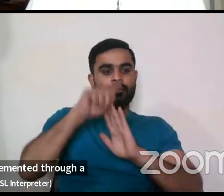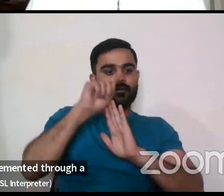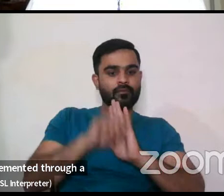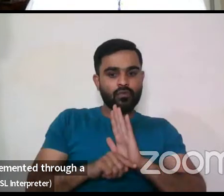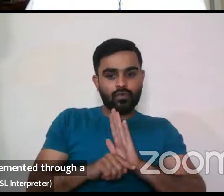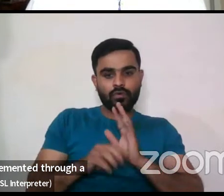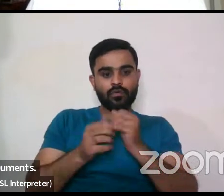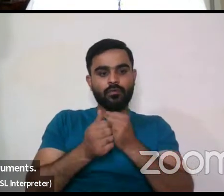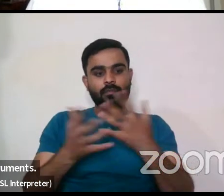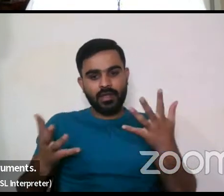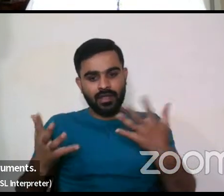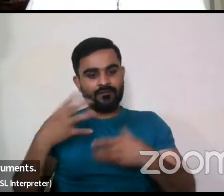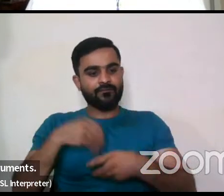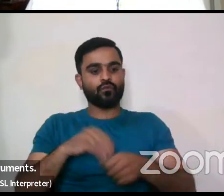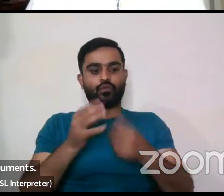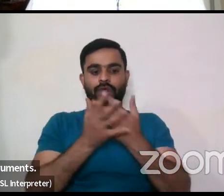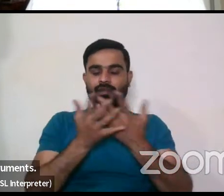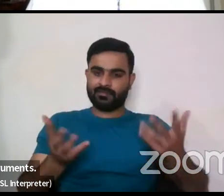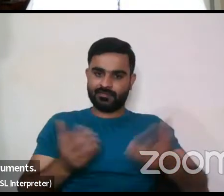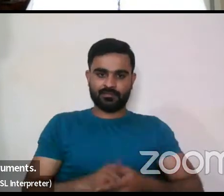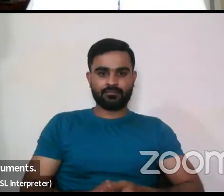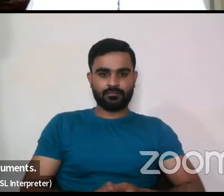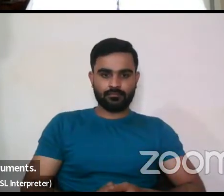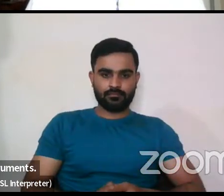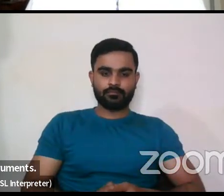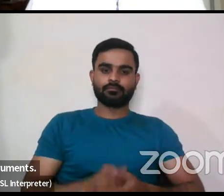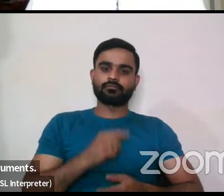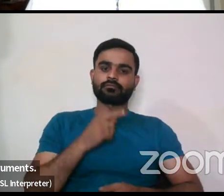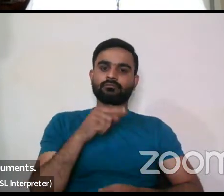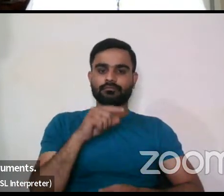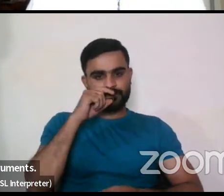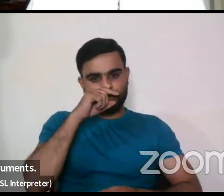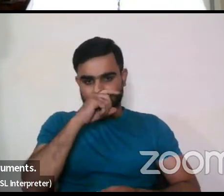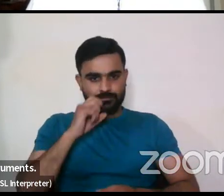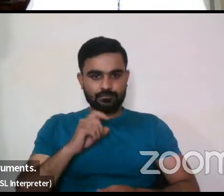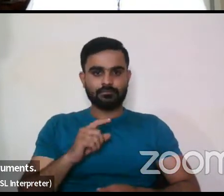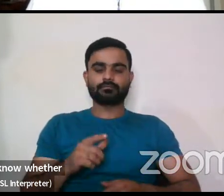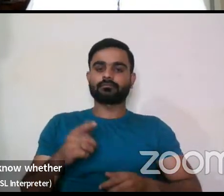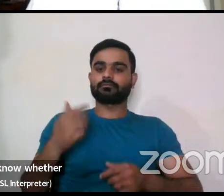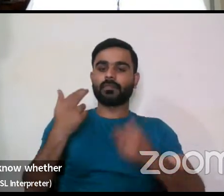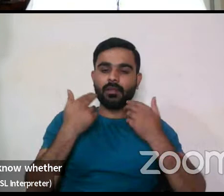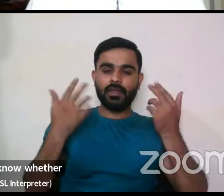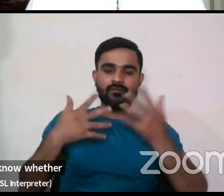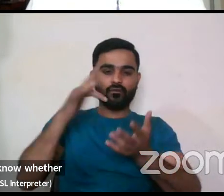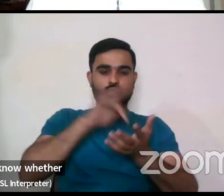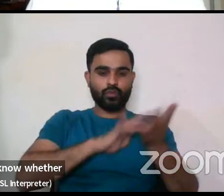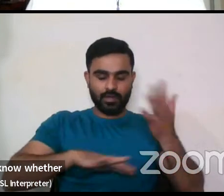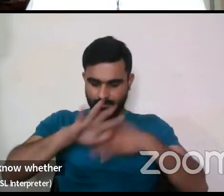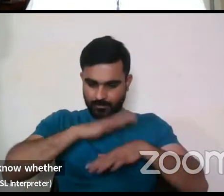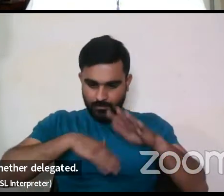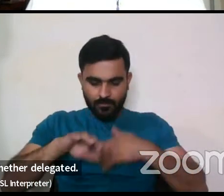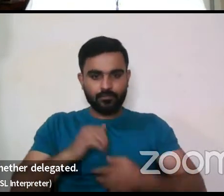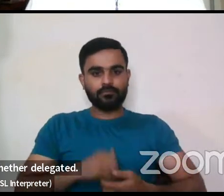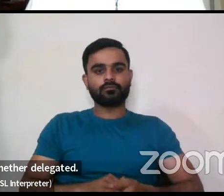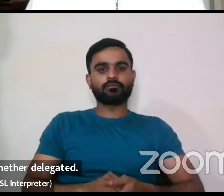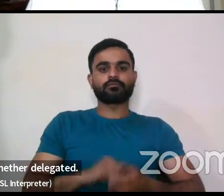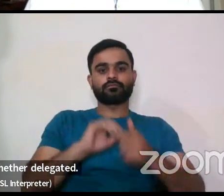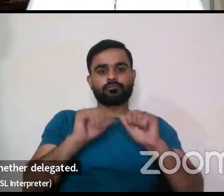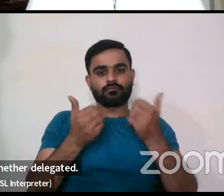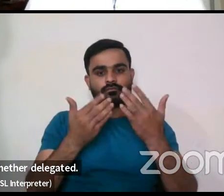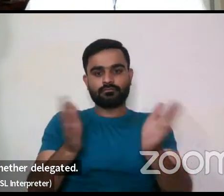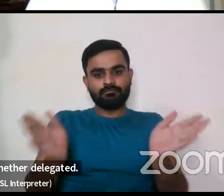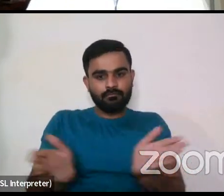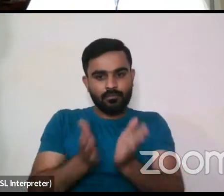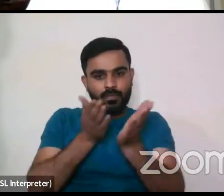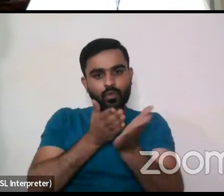instruments, a lot of legislative instruments, whether delegated legislation or statutory legislation. It can also guide